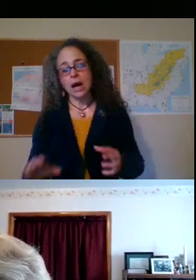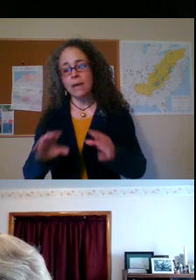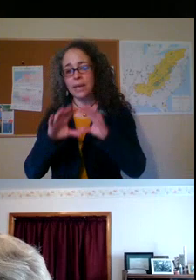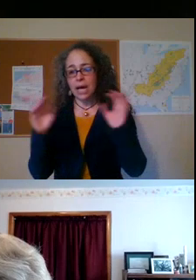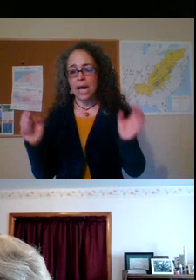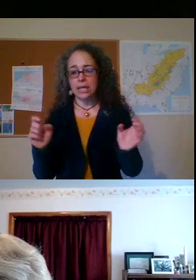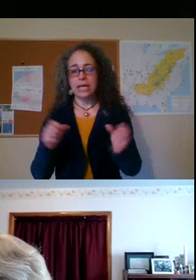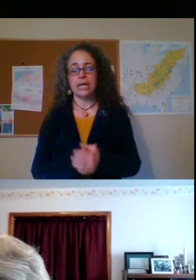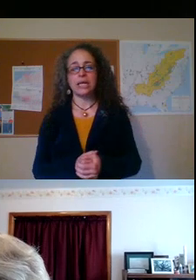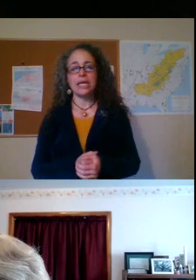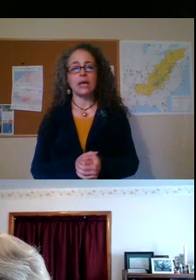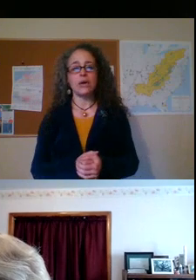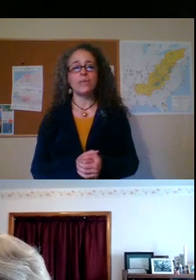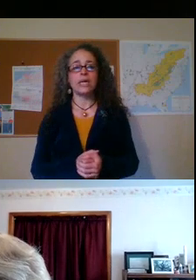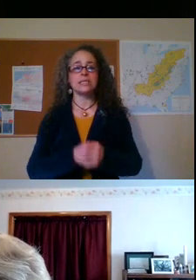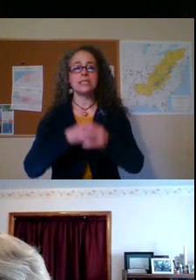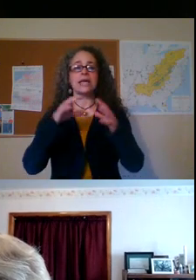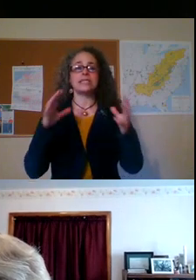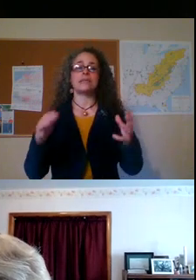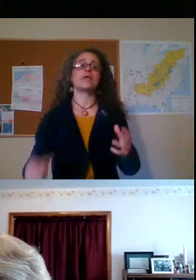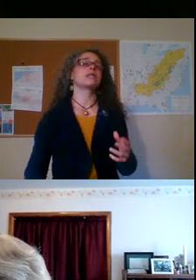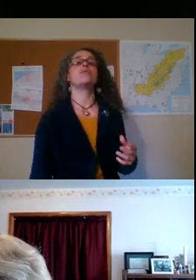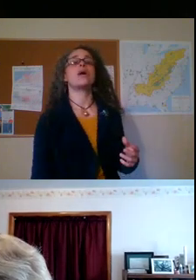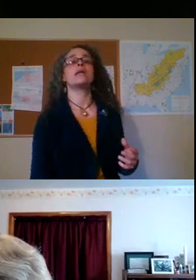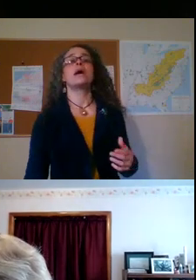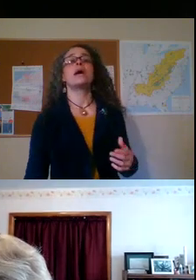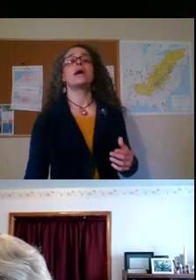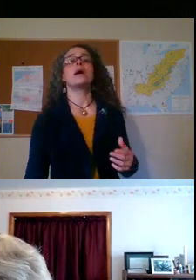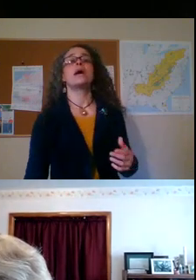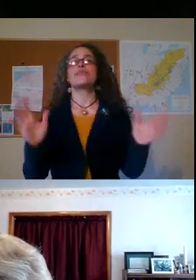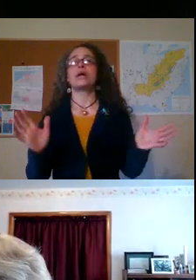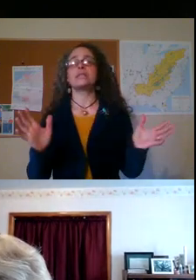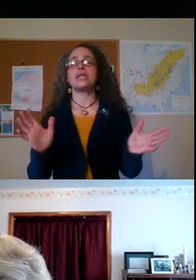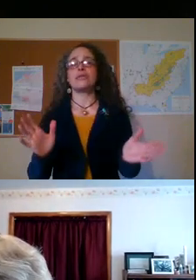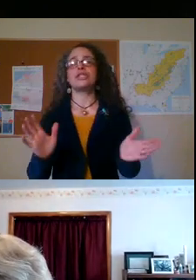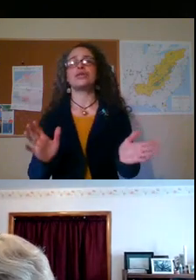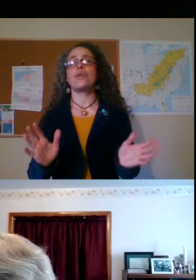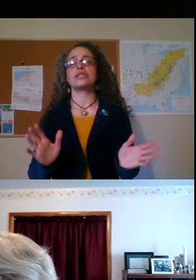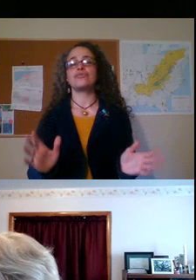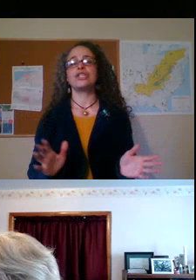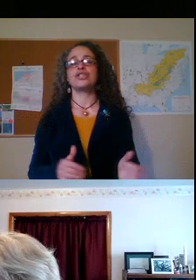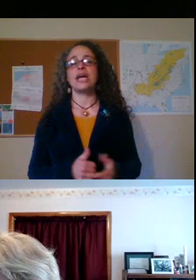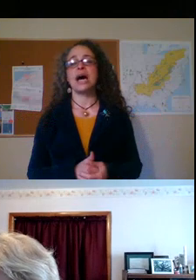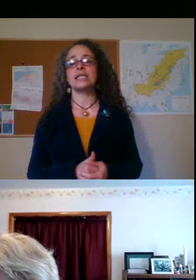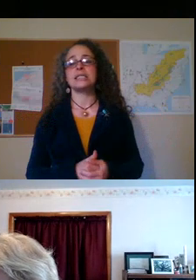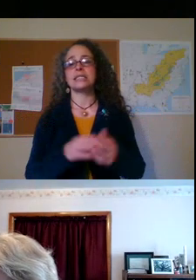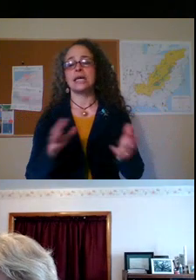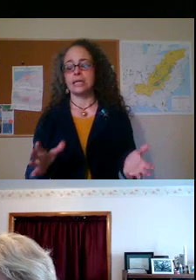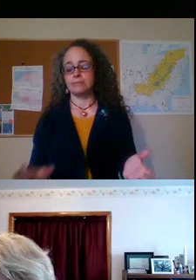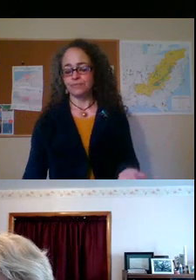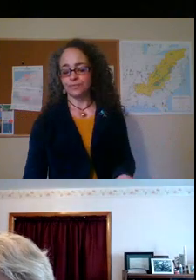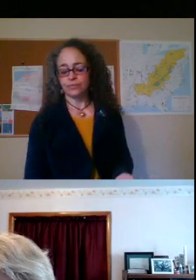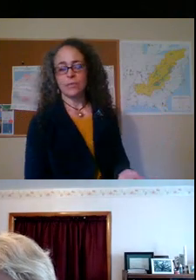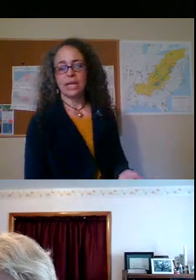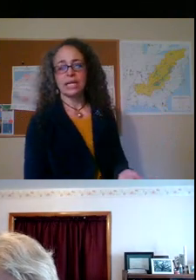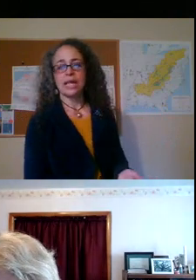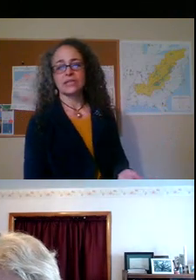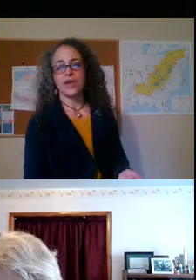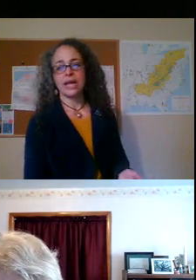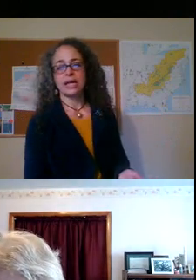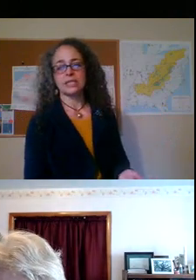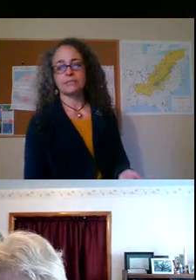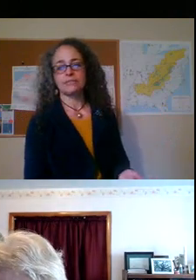risk highlighted in yellow, because that is typically what our Southern Tier West region has